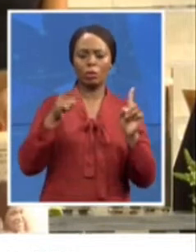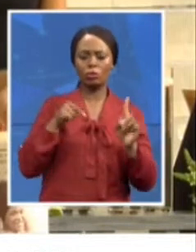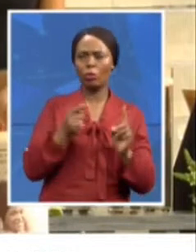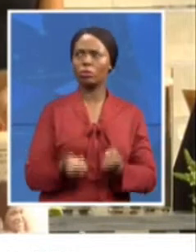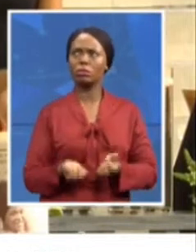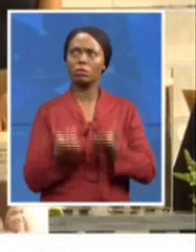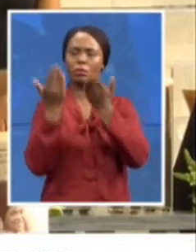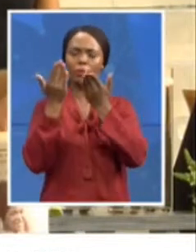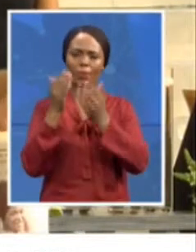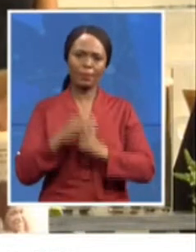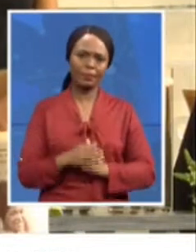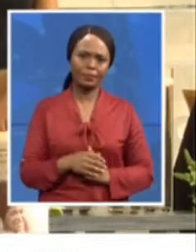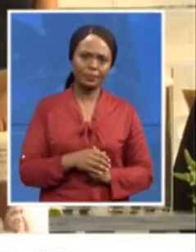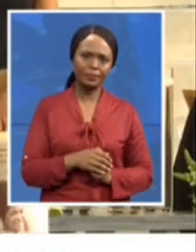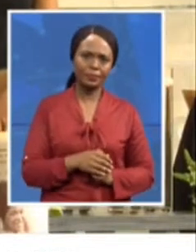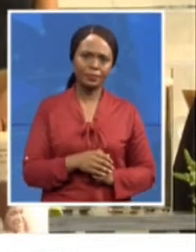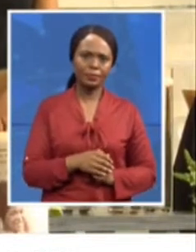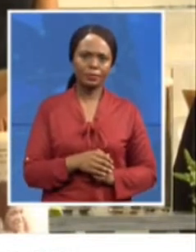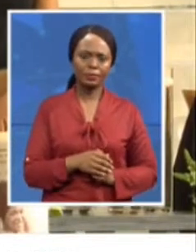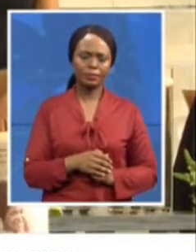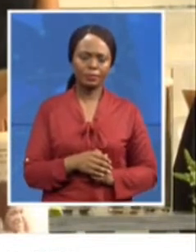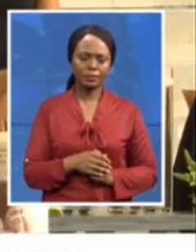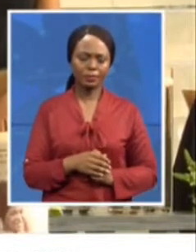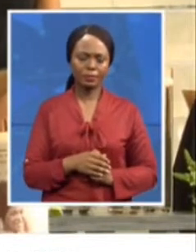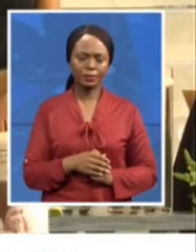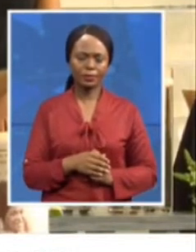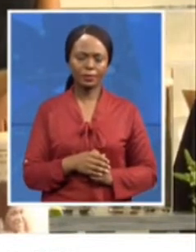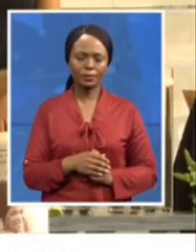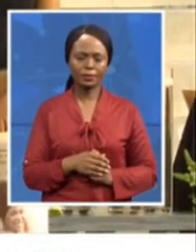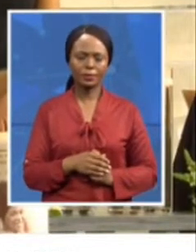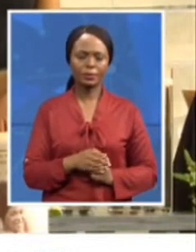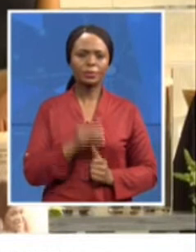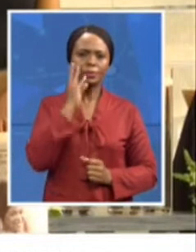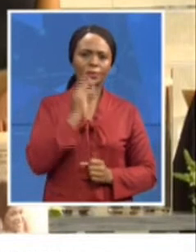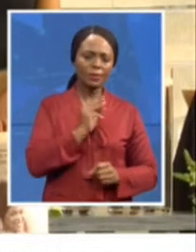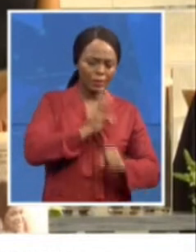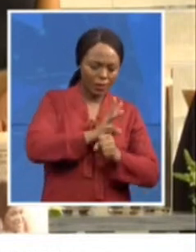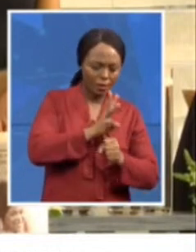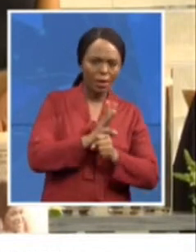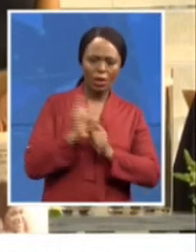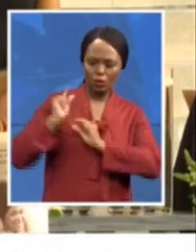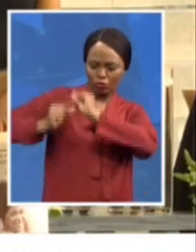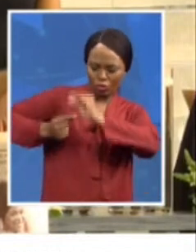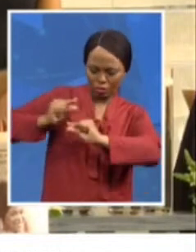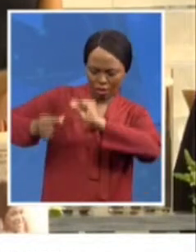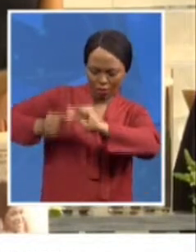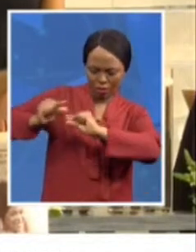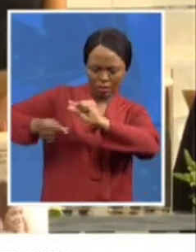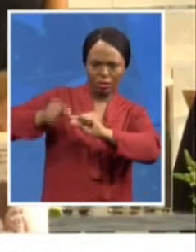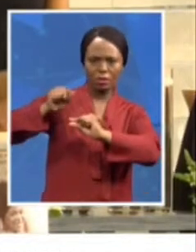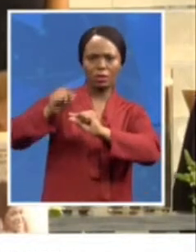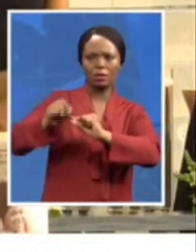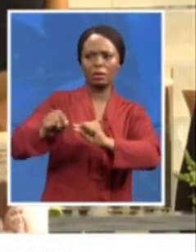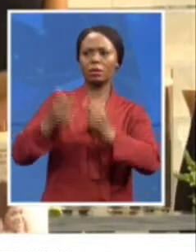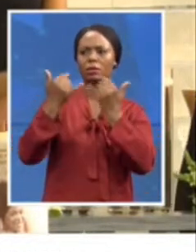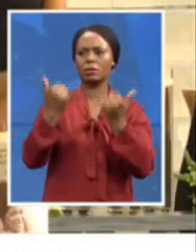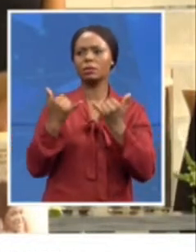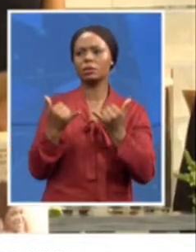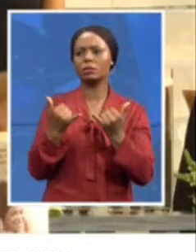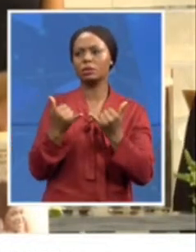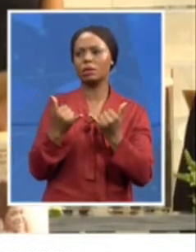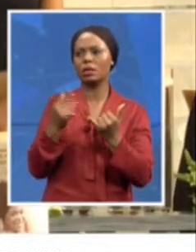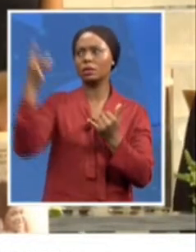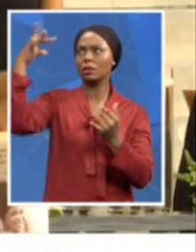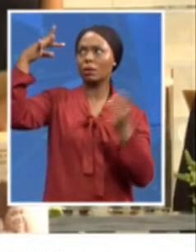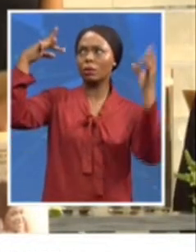My grandmother and her generation of stalwarts offered everything, every expense to realize the